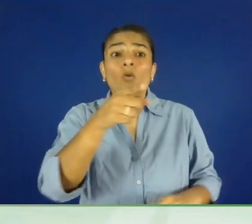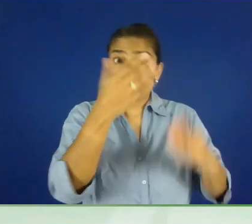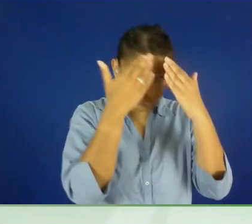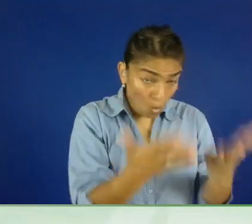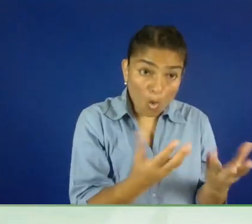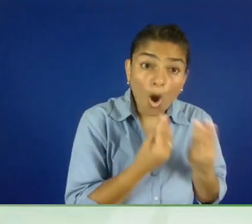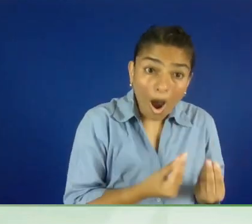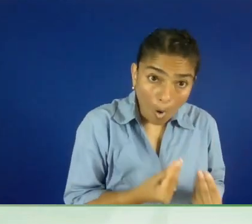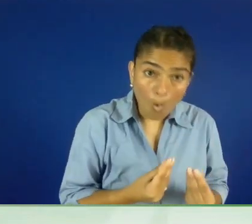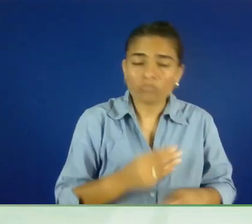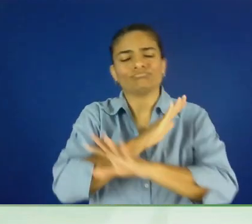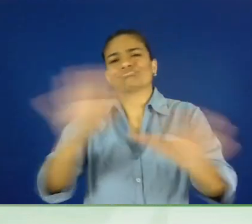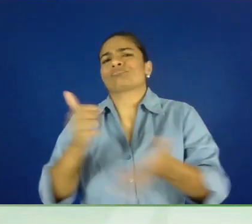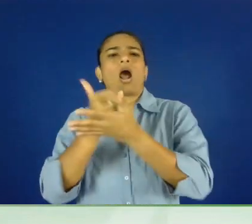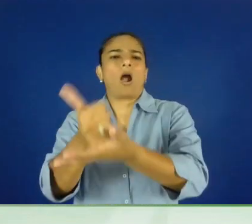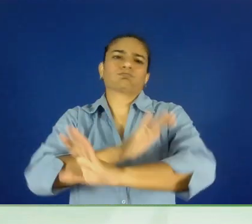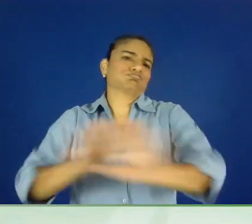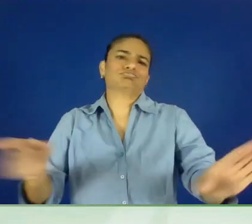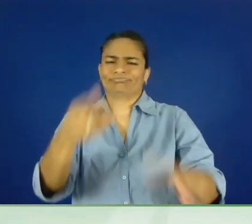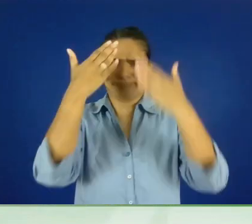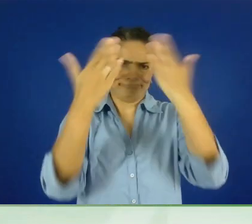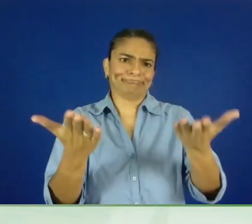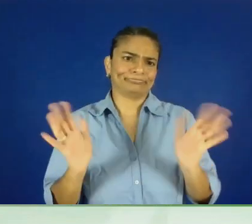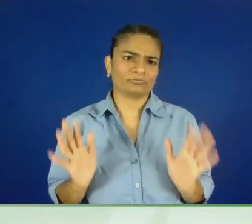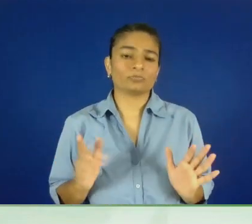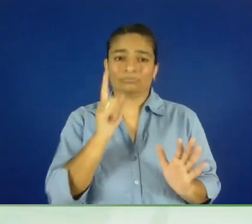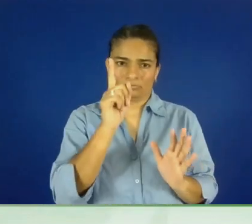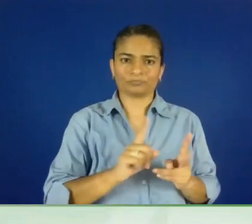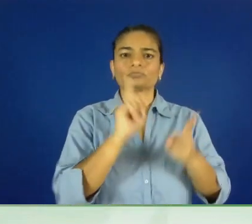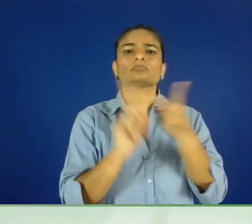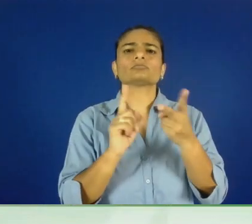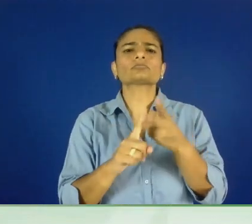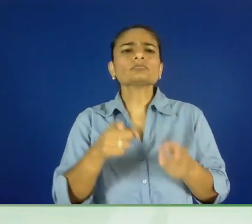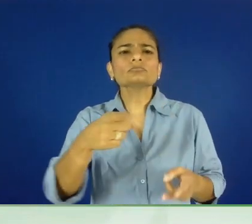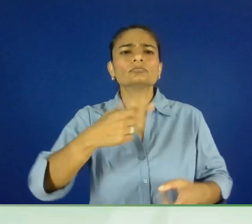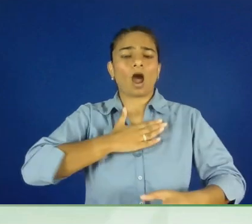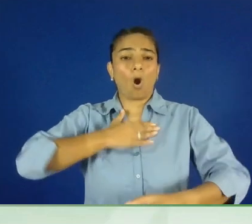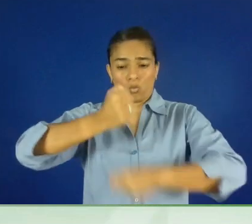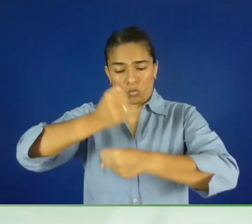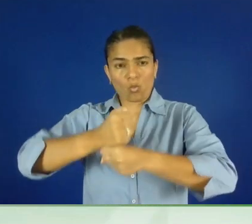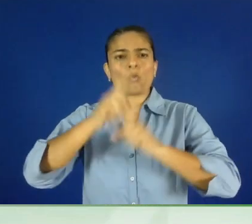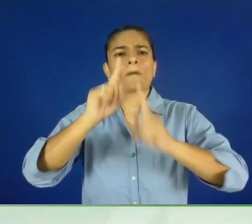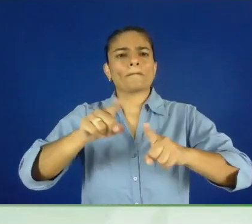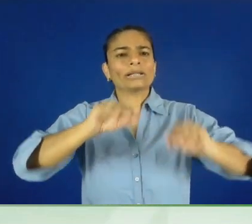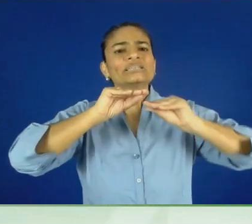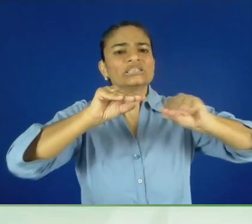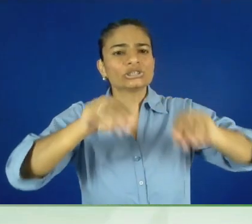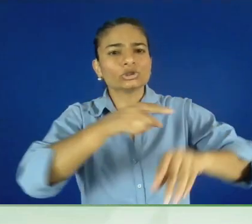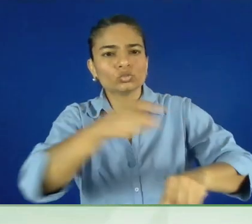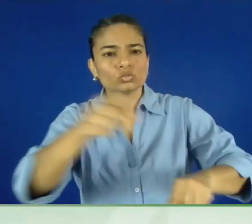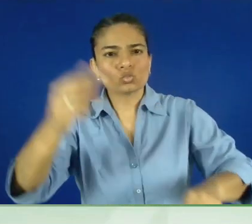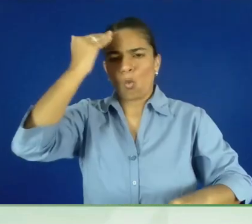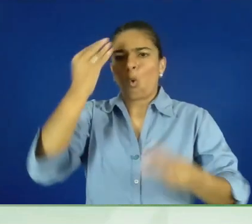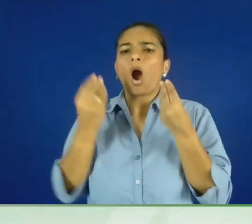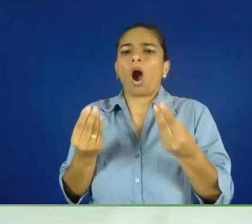is to raise awareness of these tools. It's true about accessibility, and particularly it's true about that intersection of AI and accessibility,